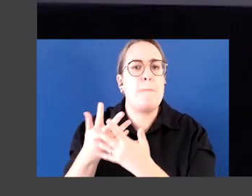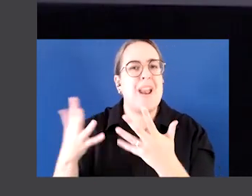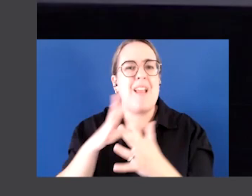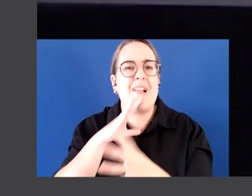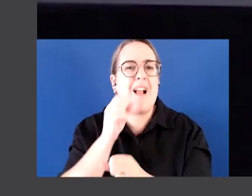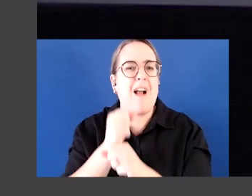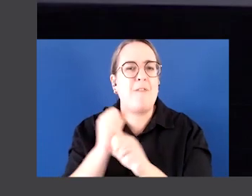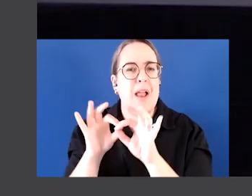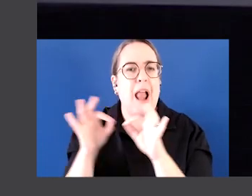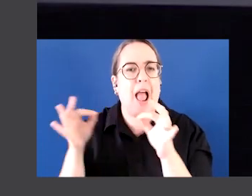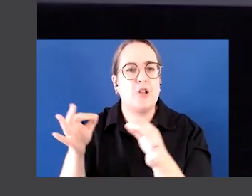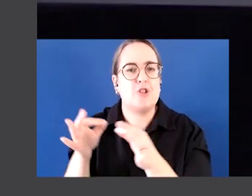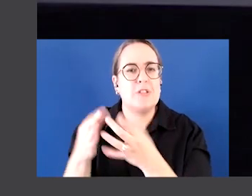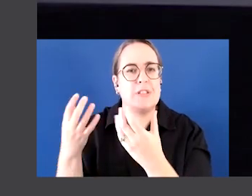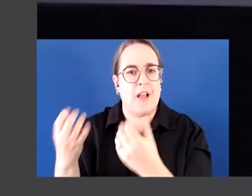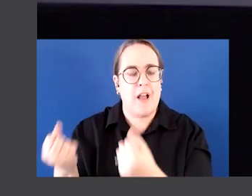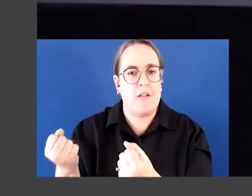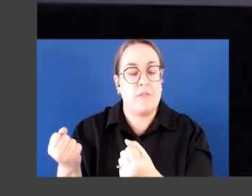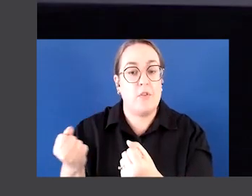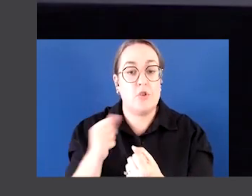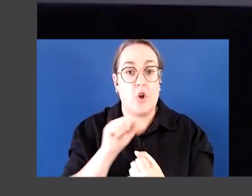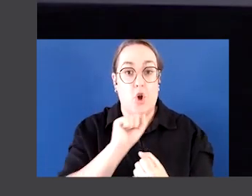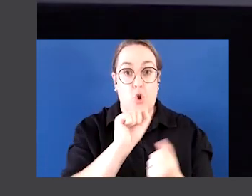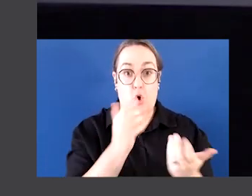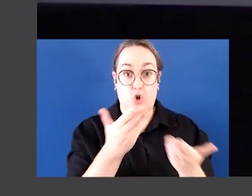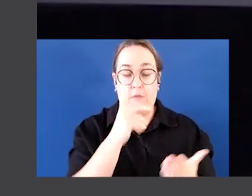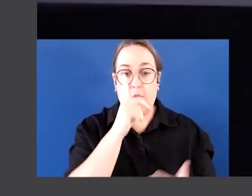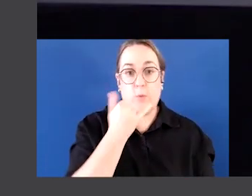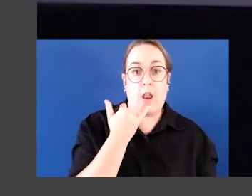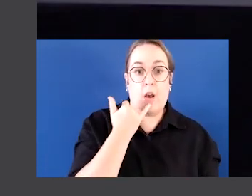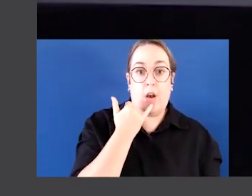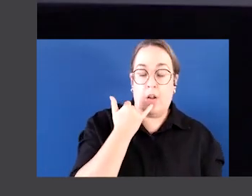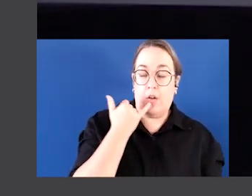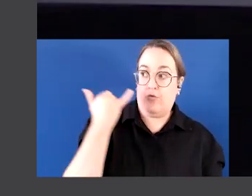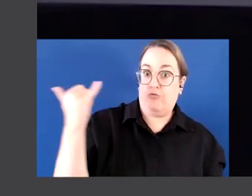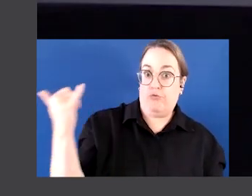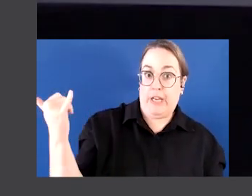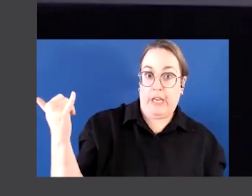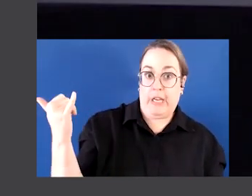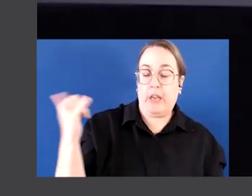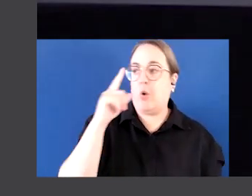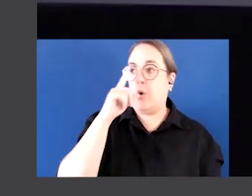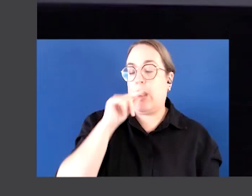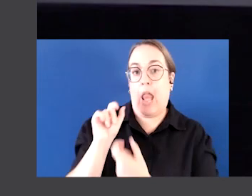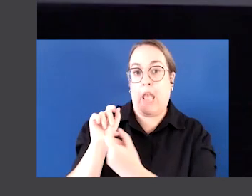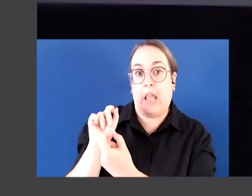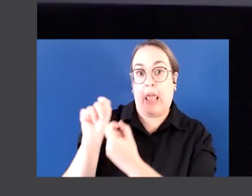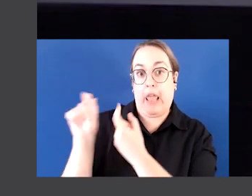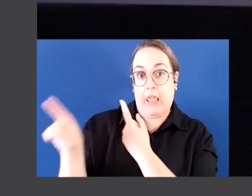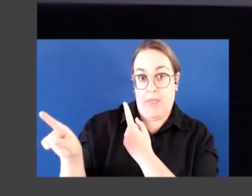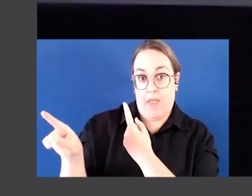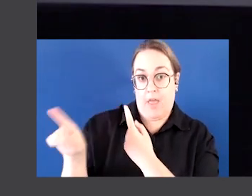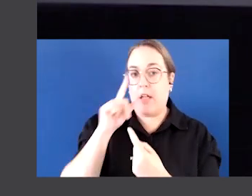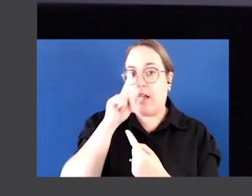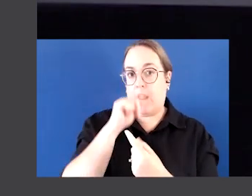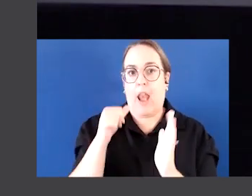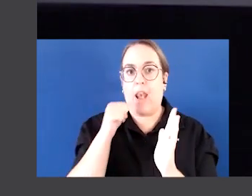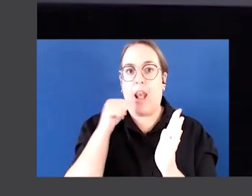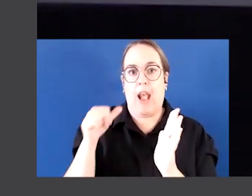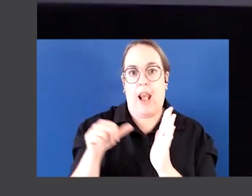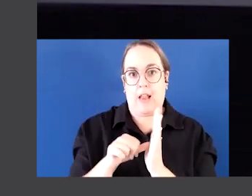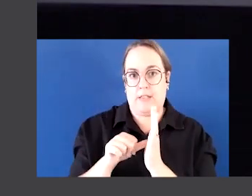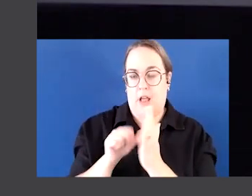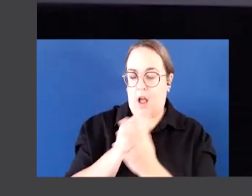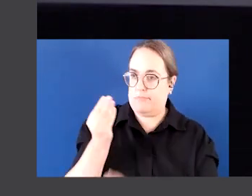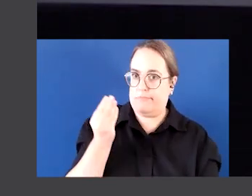used across government agencies. So there's they offer a service whereby anybody can make a phone call, send an email, or